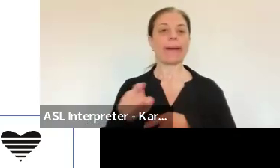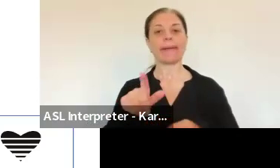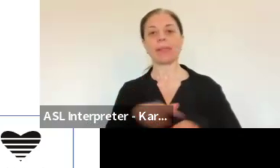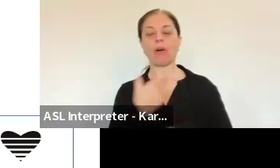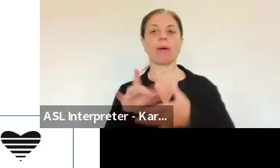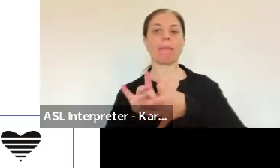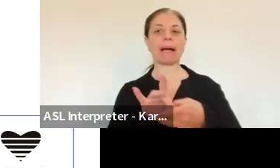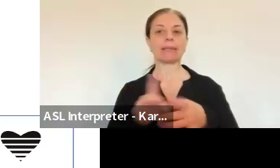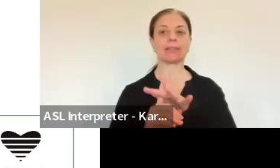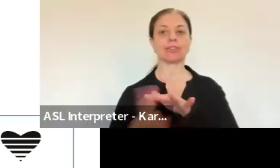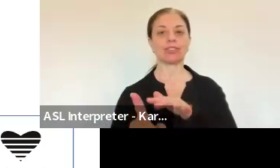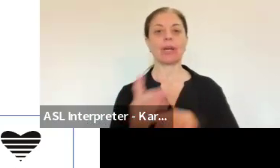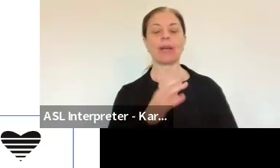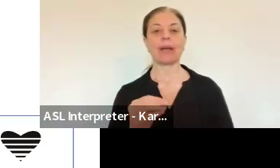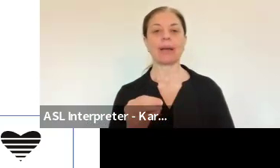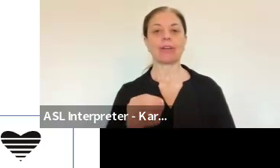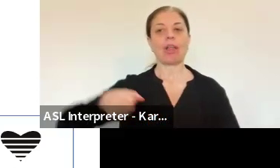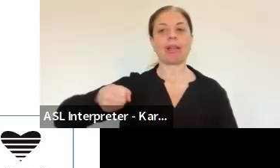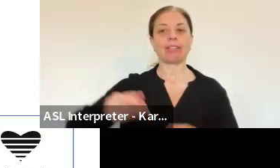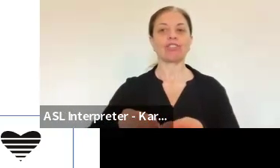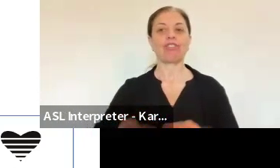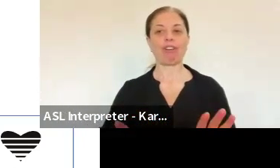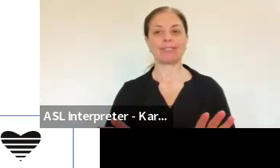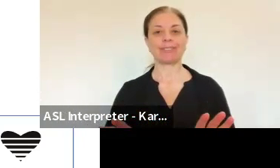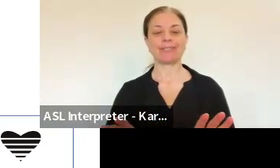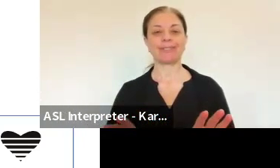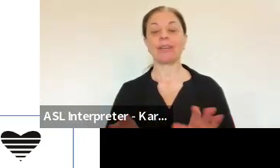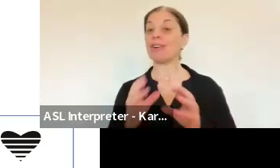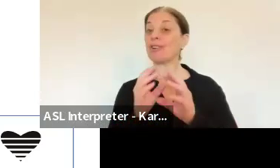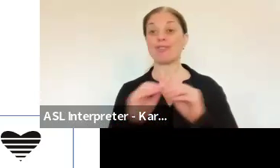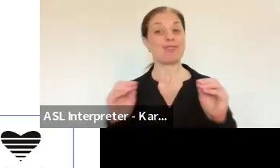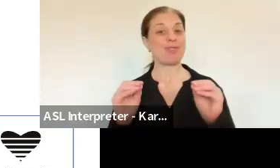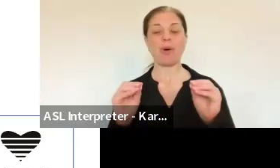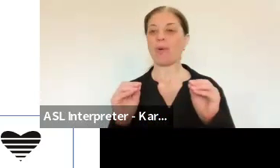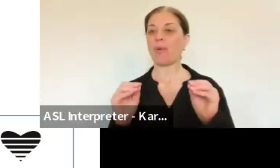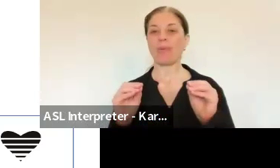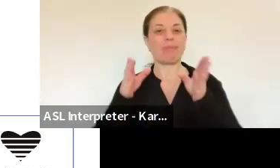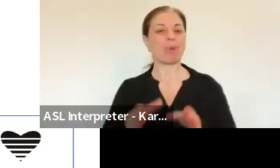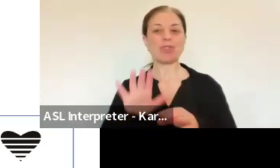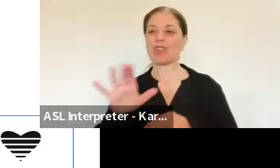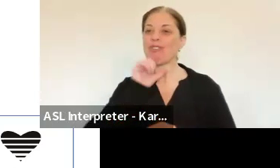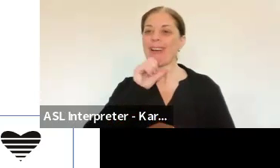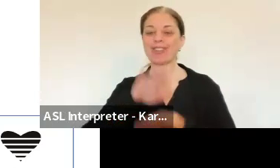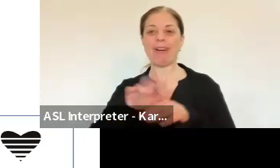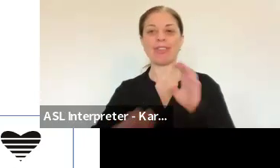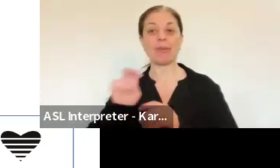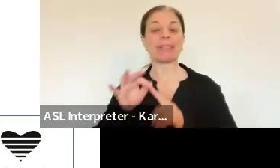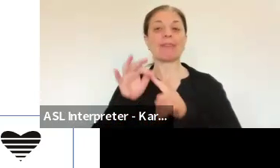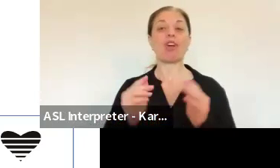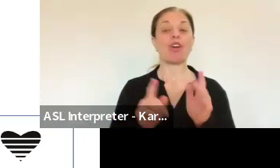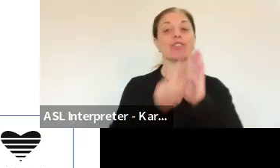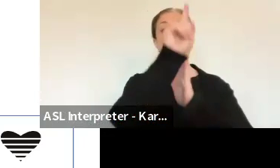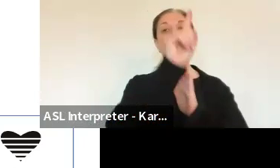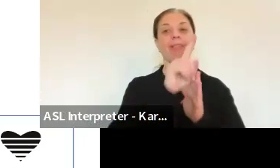bonding excursion, and her luggage is lost. There's no one her age on the trip except a tall, dark, and